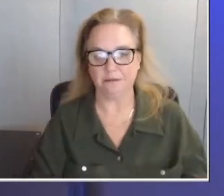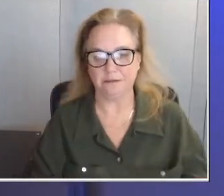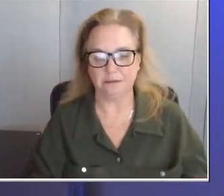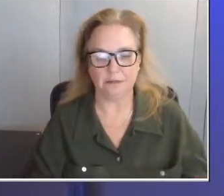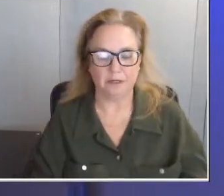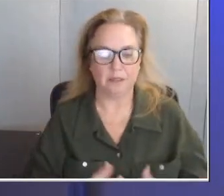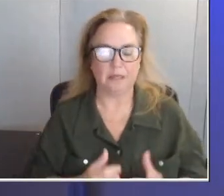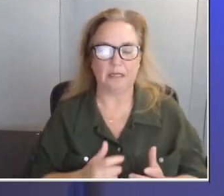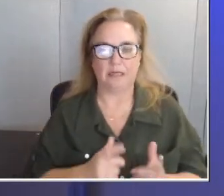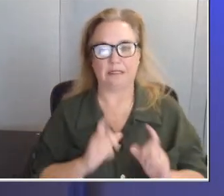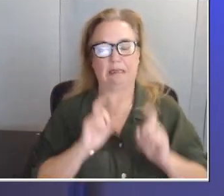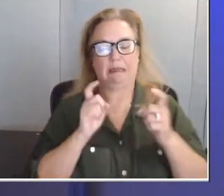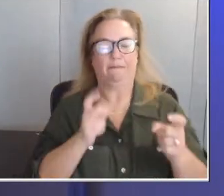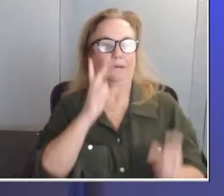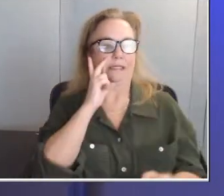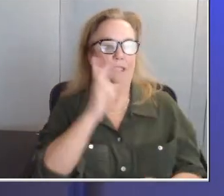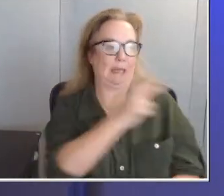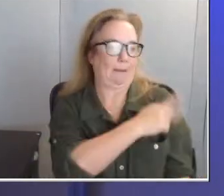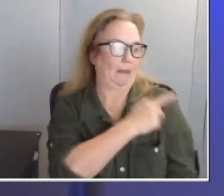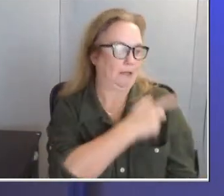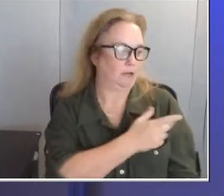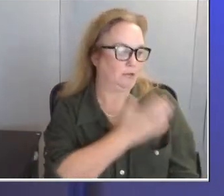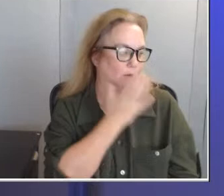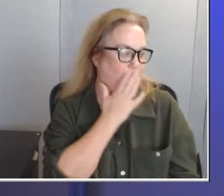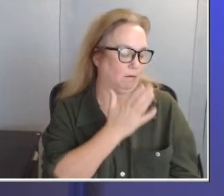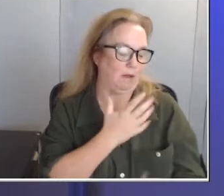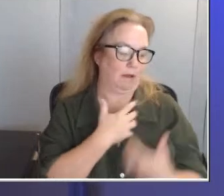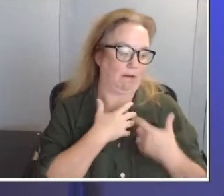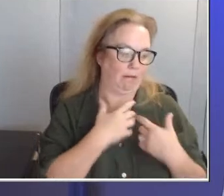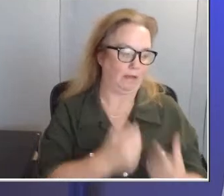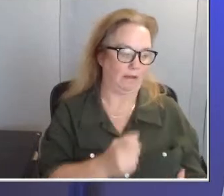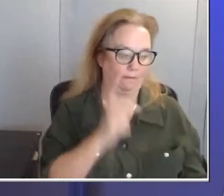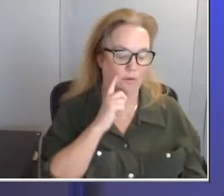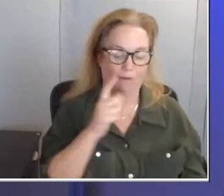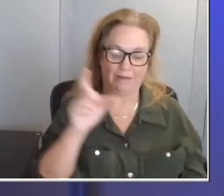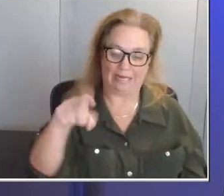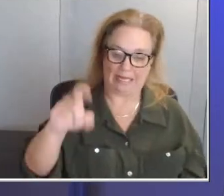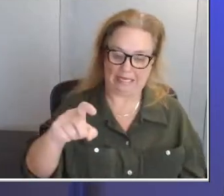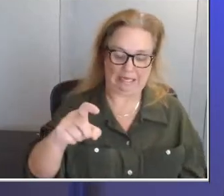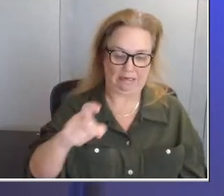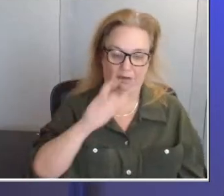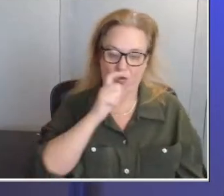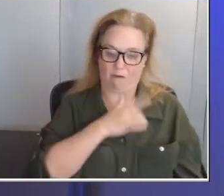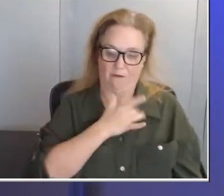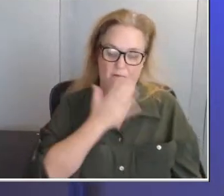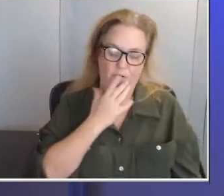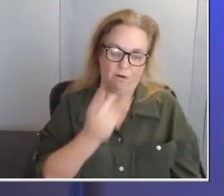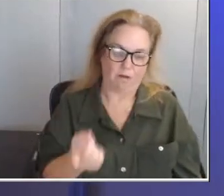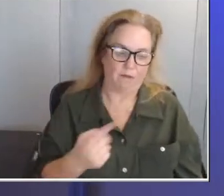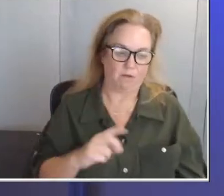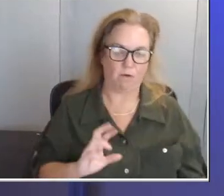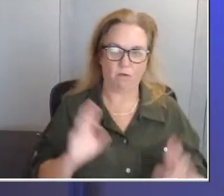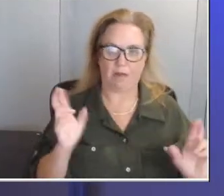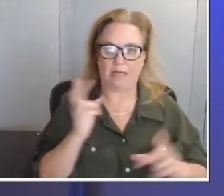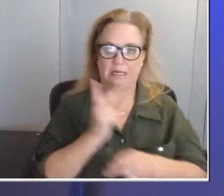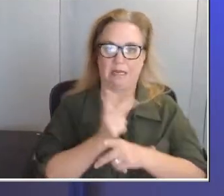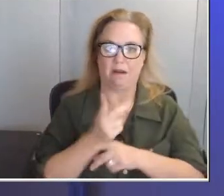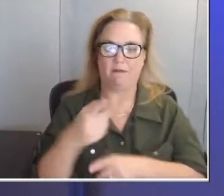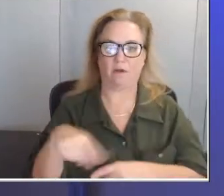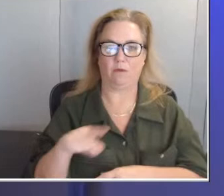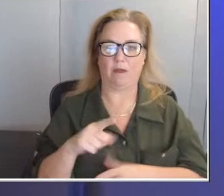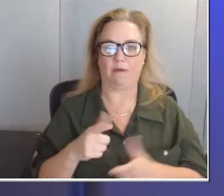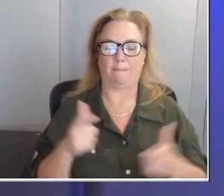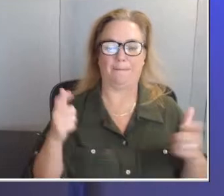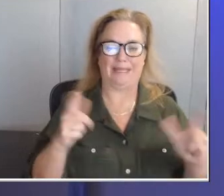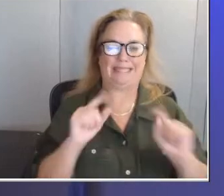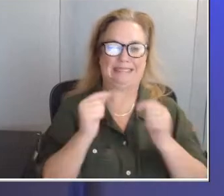gift to be able to see patients doing well. And so I would just say, if you have a need, you don't feel well, come in. We're ready to take care of you. We have a giant team that